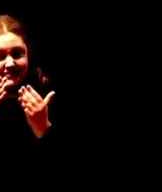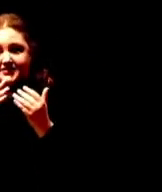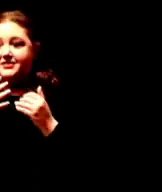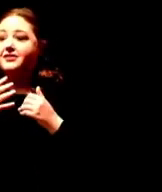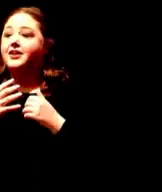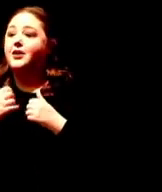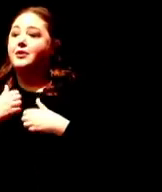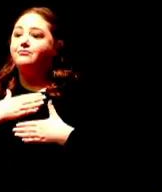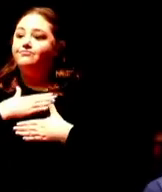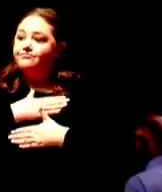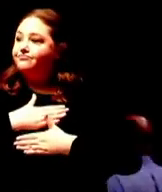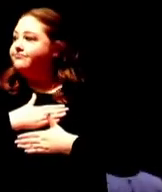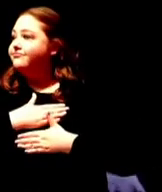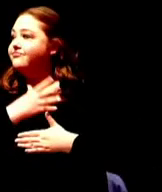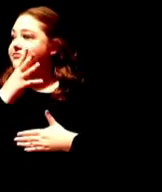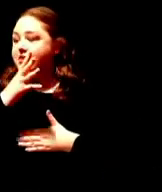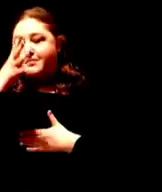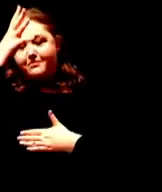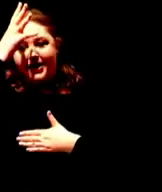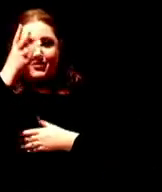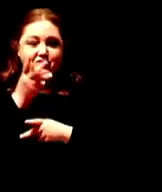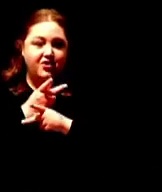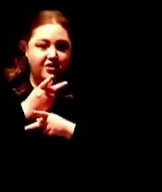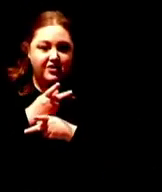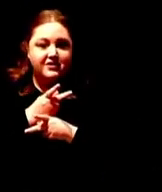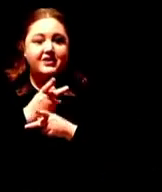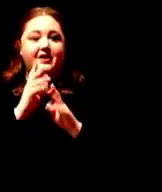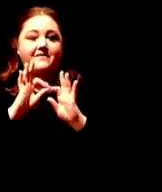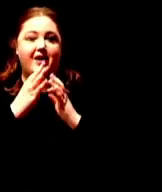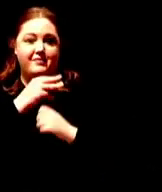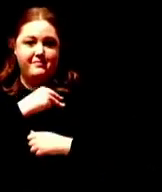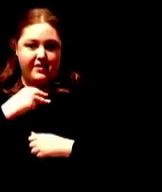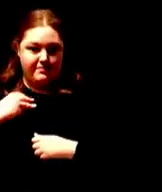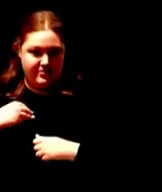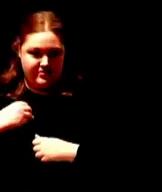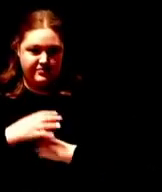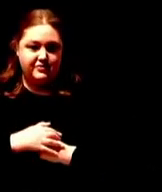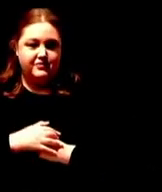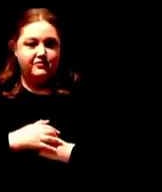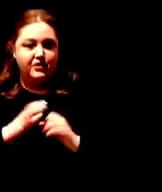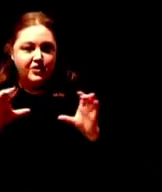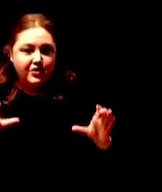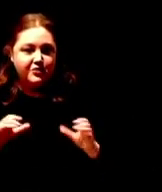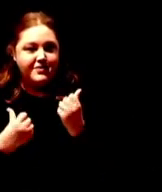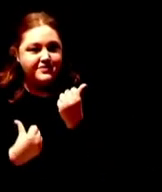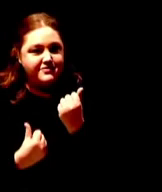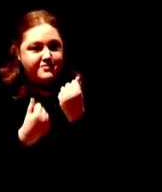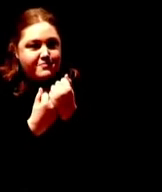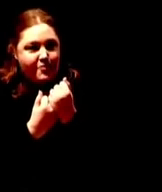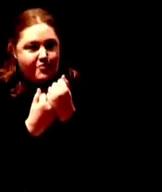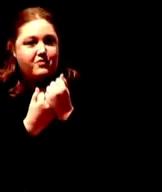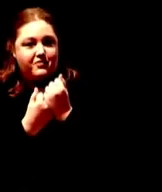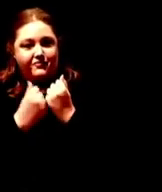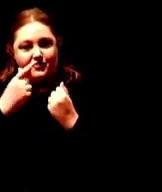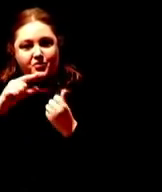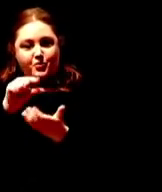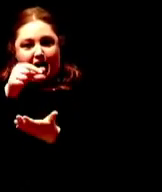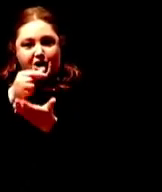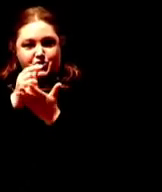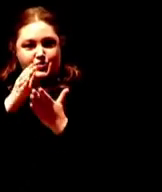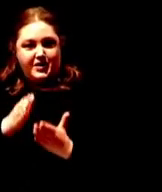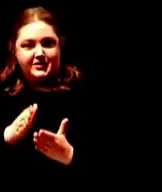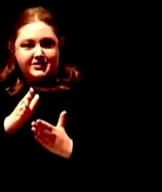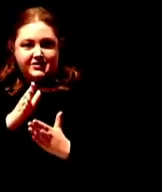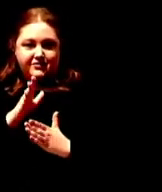thanks and gratitude to the parents, guardians, and family members for the encouragement and support provided to the graduates throughout